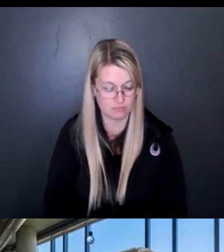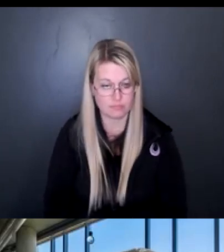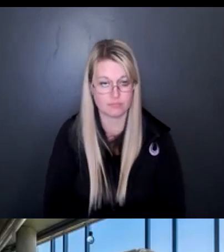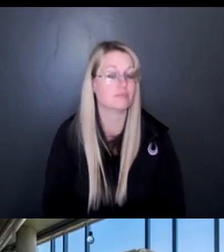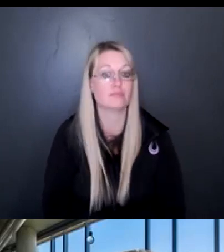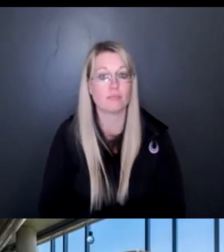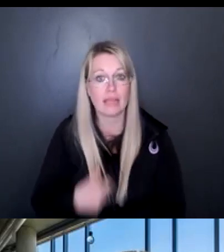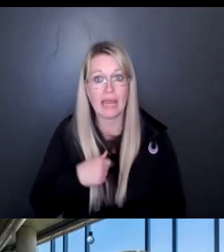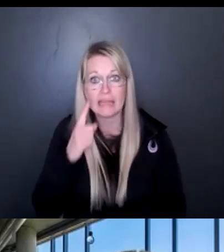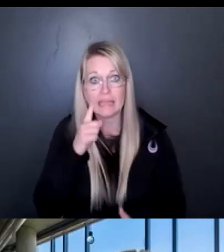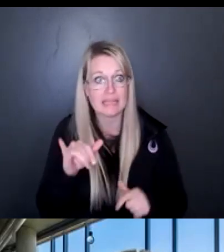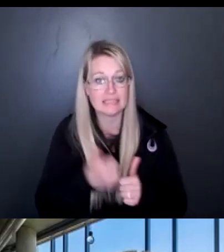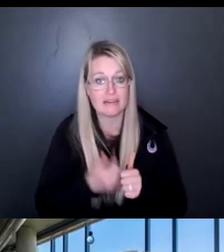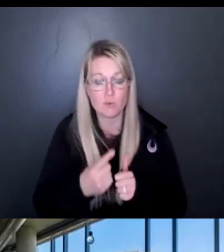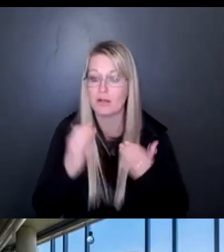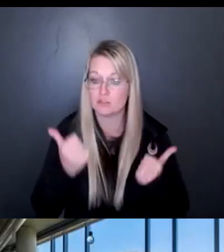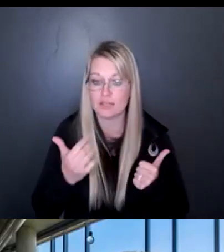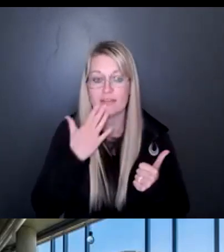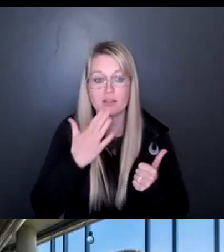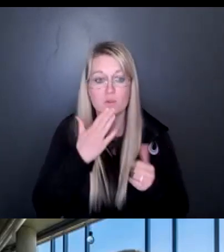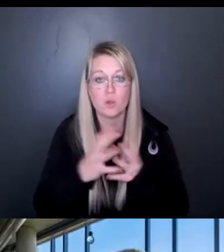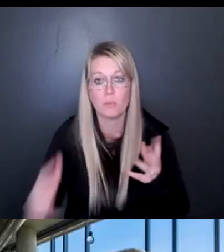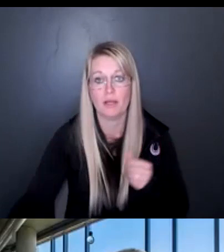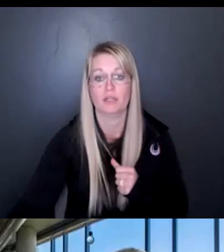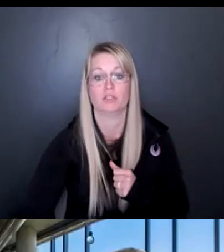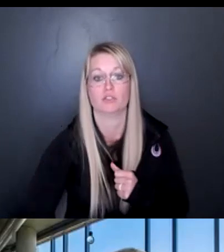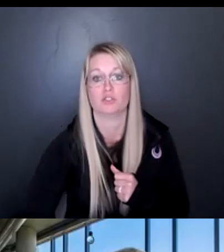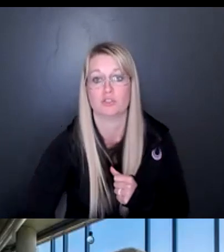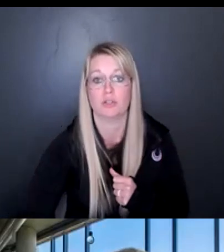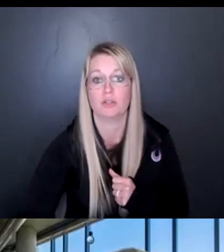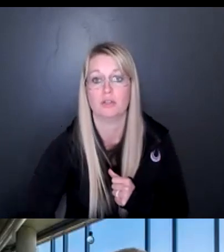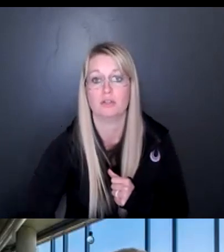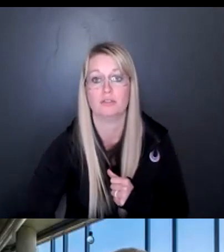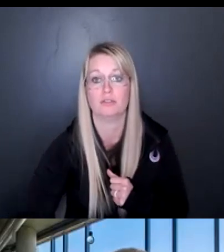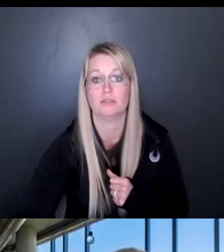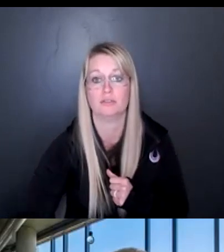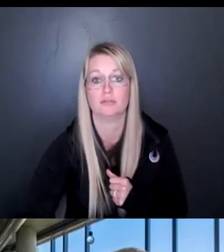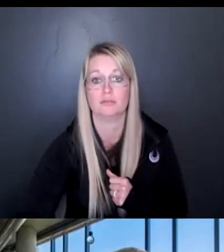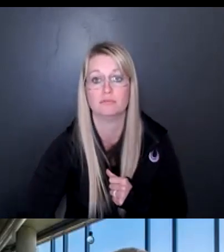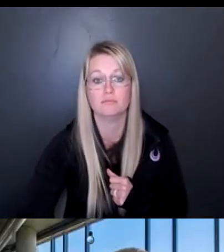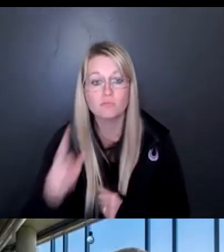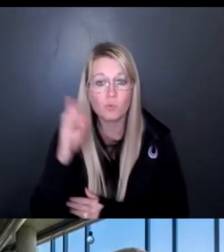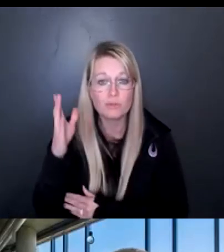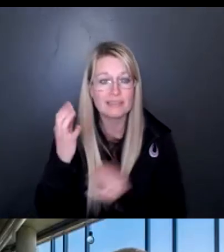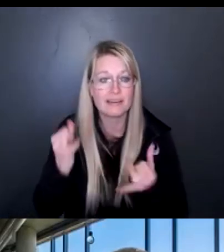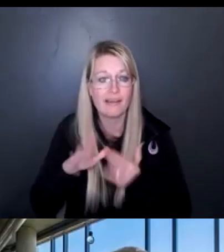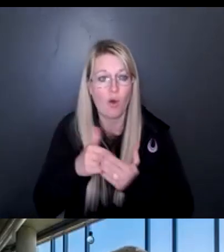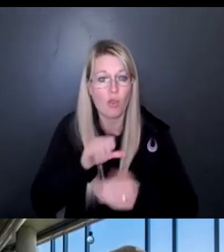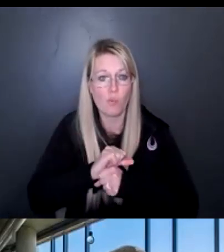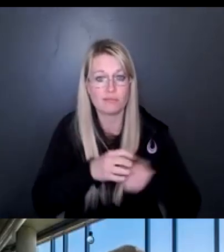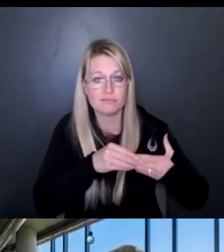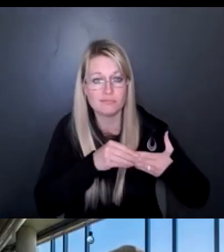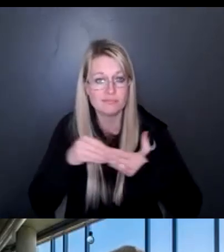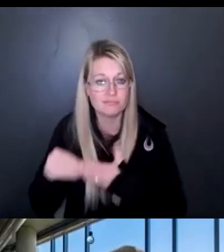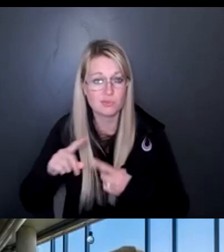I believe that's everybody. Great. Thank you so much again to all of you for presenting today, and also for the work that has led up for you to be able